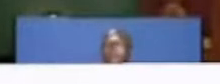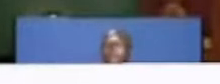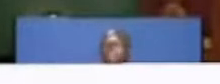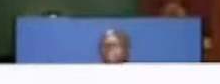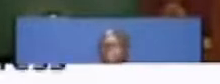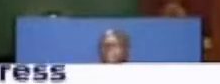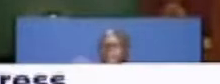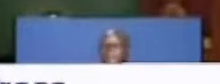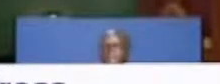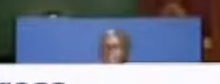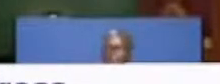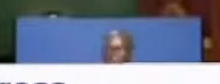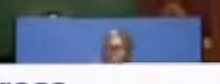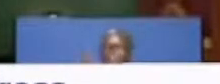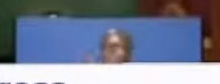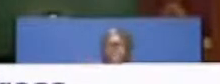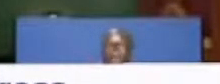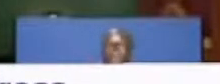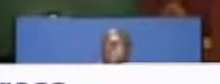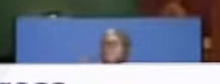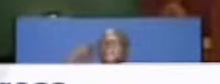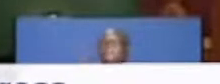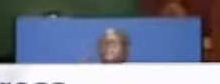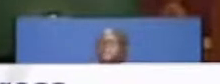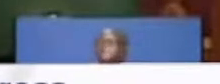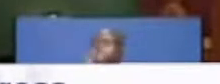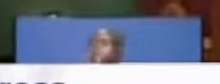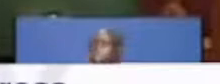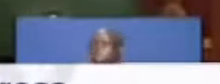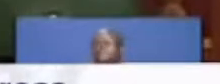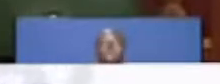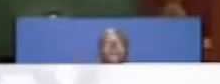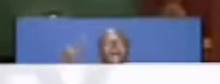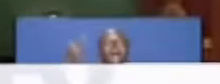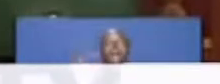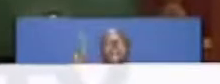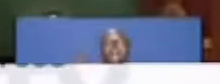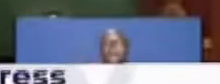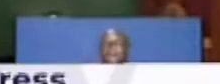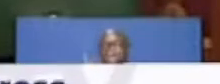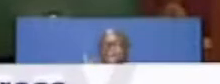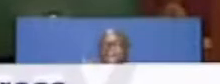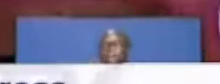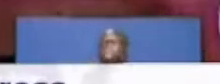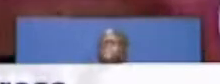for the most part, the price of water has been higher than that of rent.